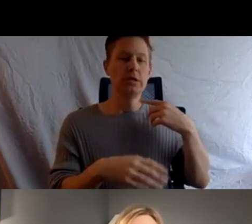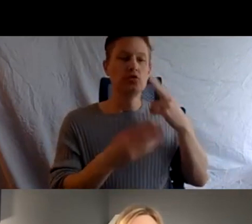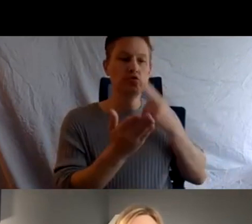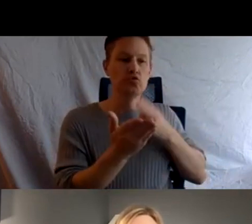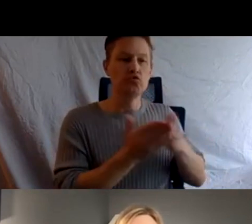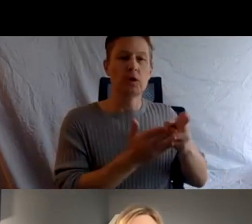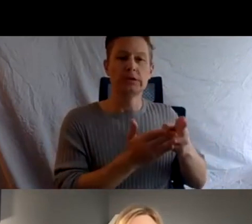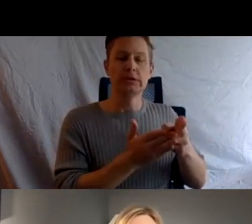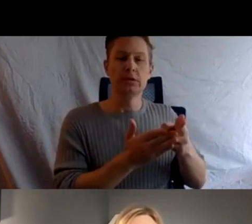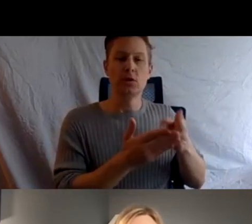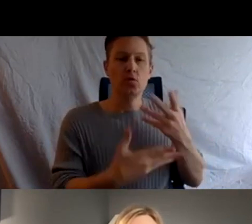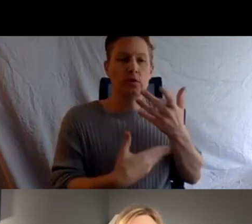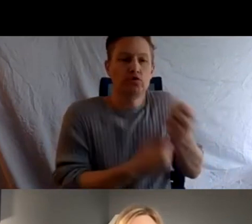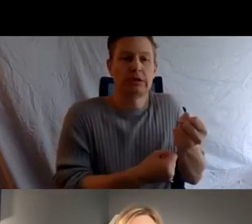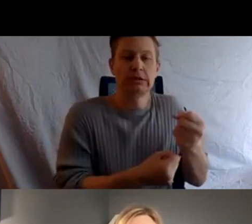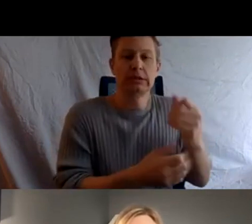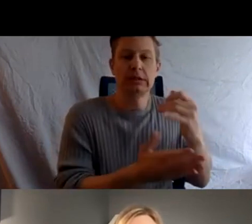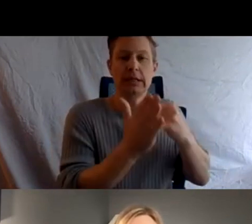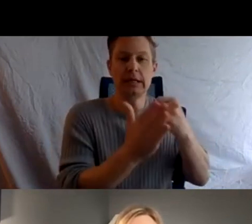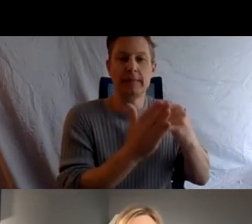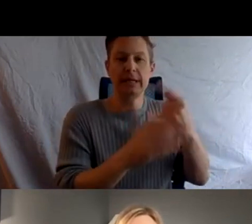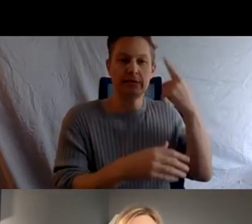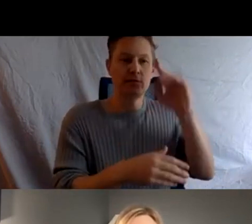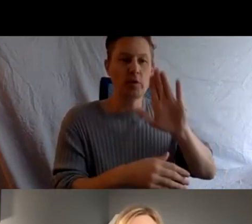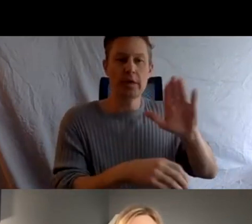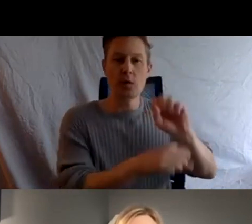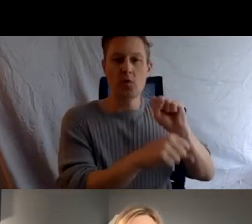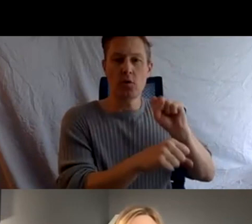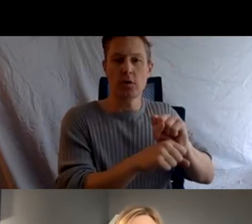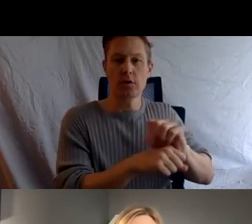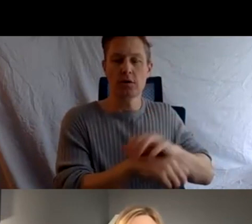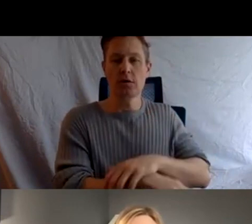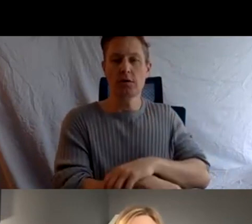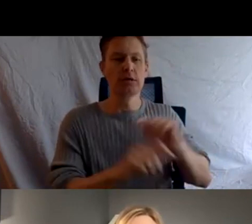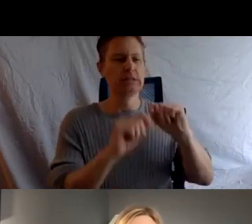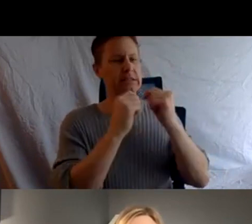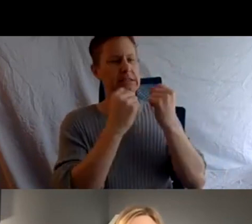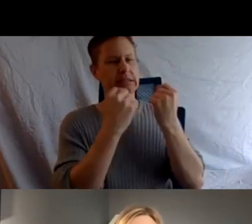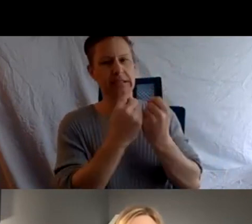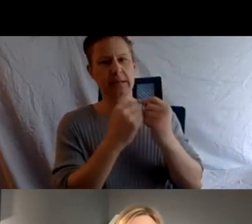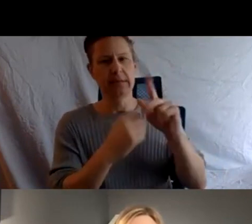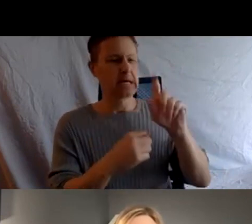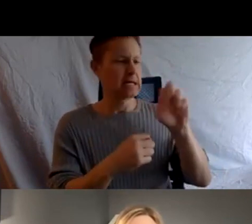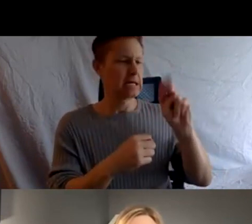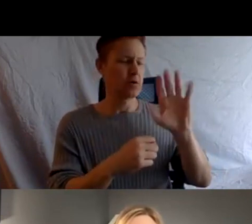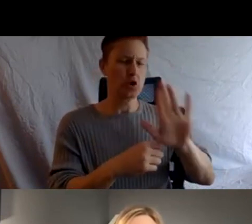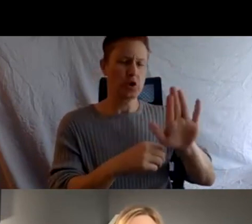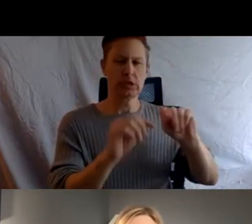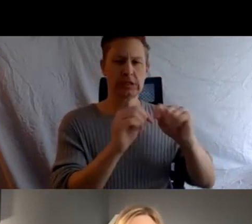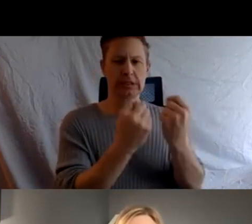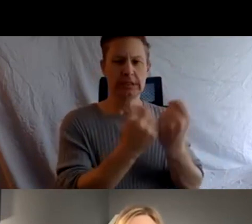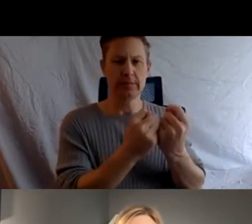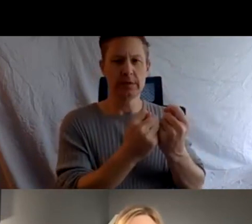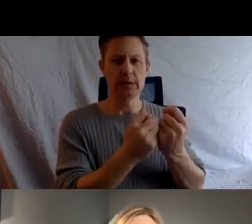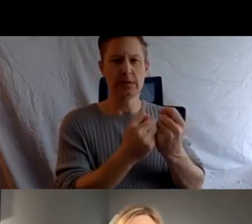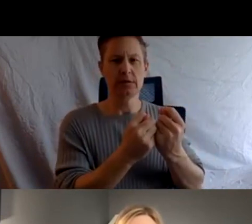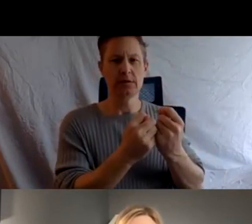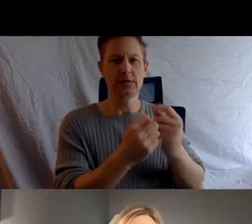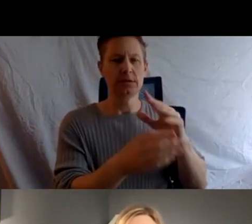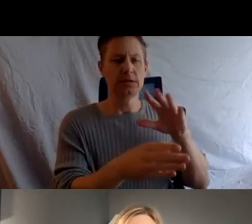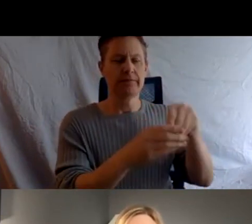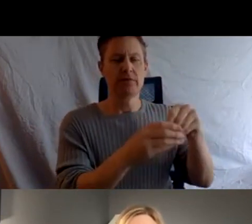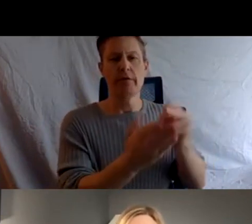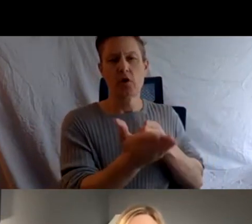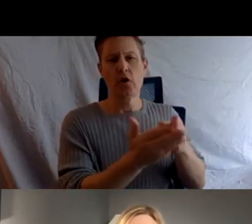artists. And Karen did an amazing job. Her team was so into authenticity and getting